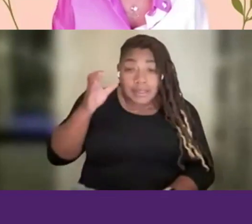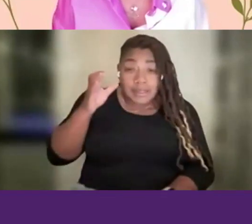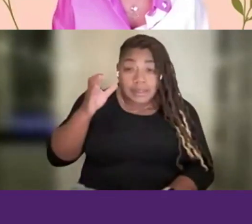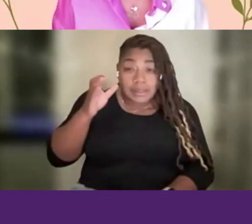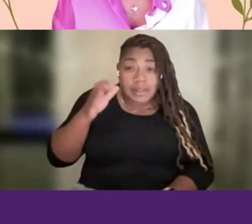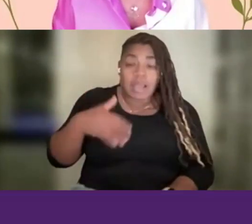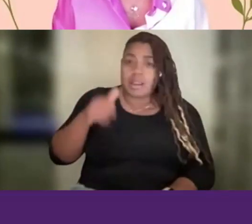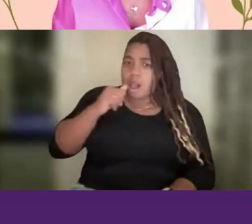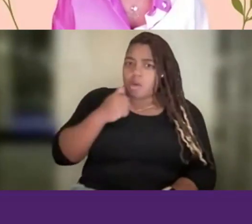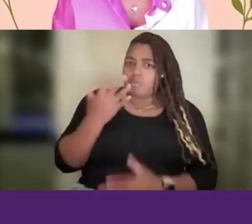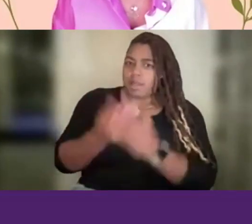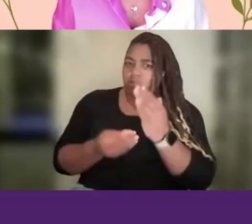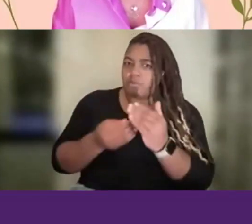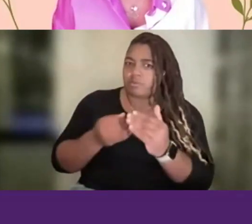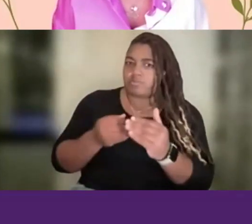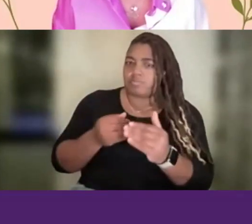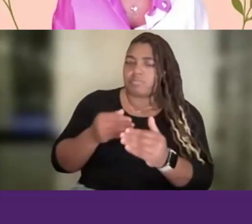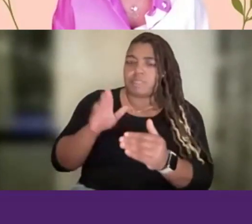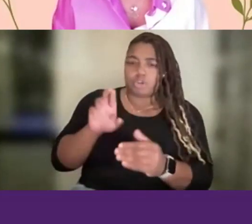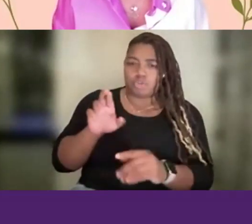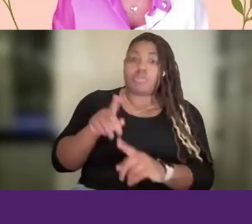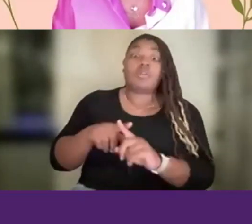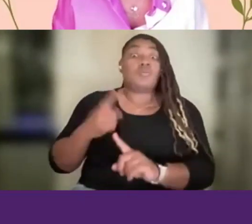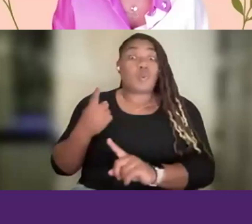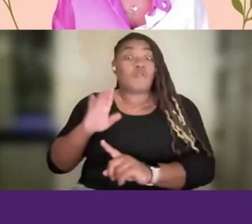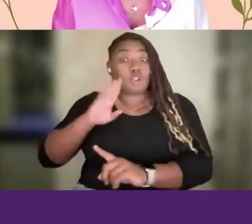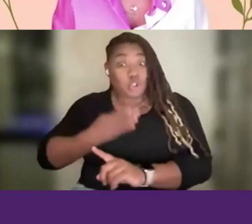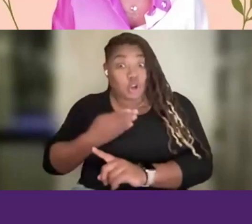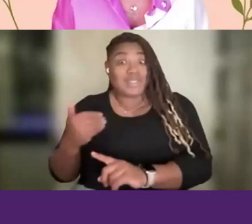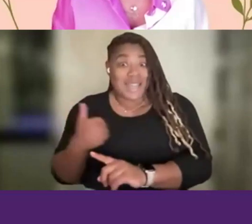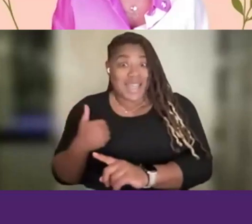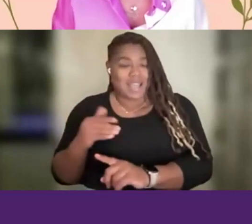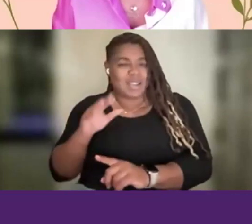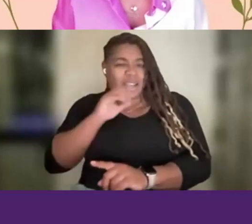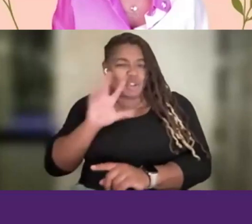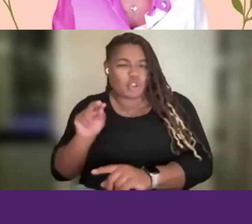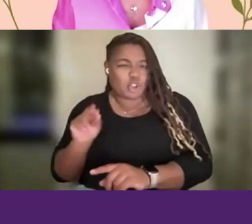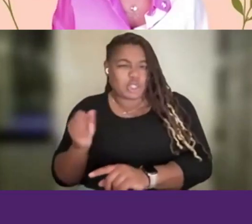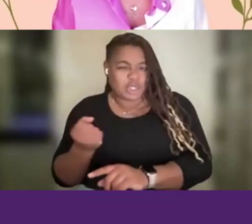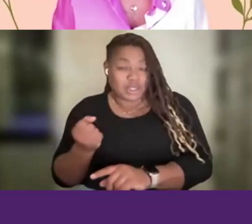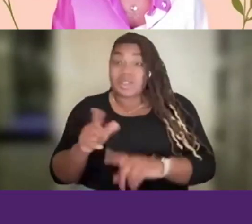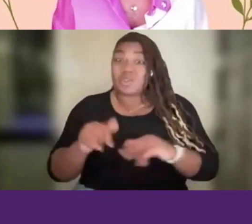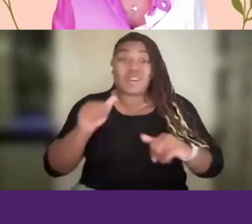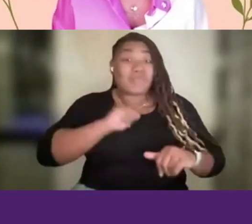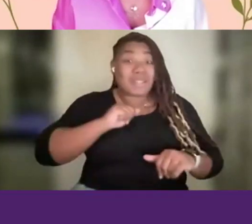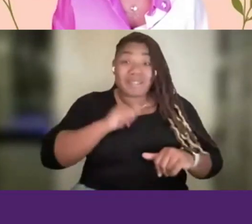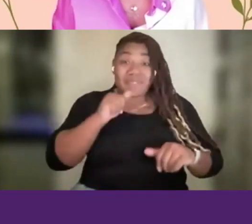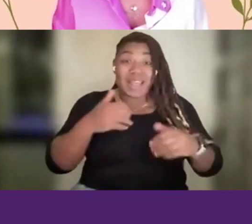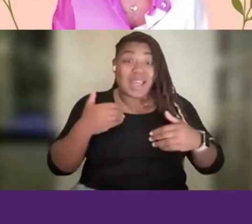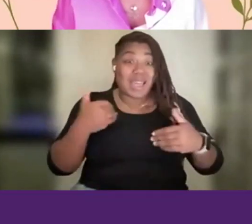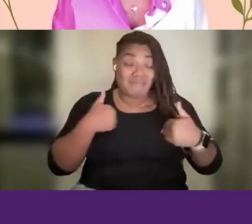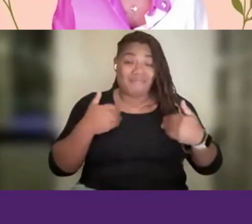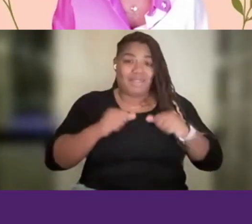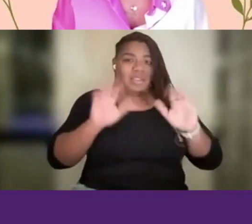cancer, one of her daughters did have breast cancer in her 30s. And so even if I hadn't got the prophylactic mastectomy, it would have been appropriate for me to